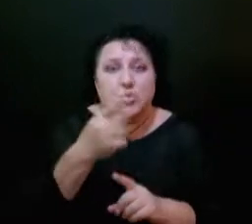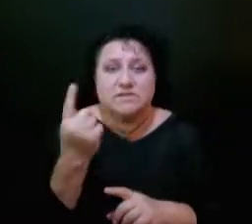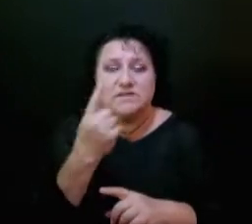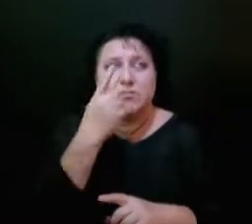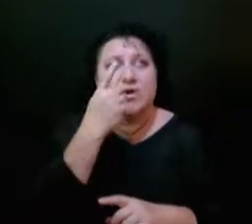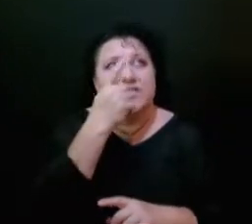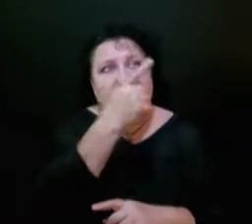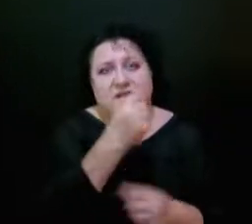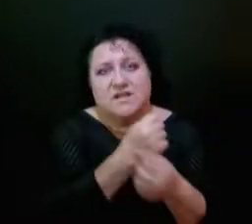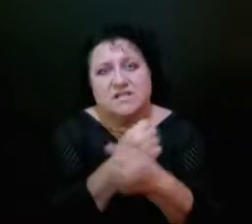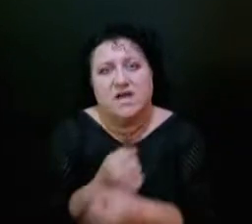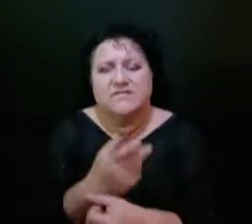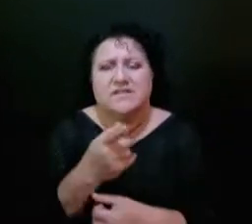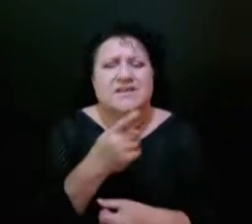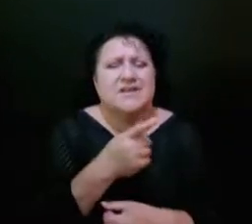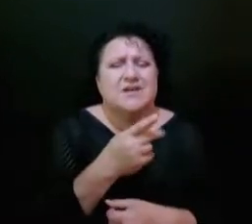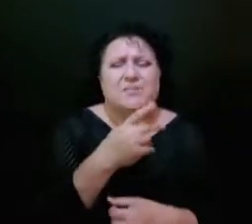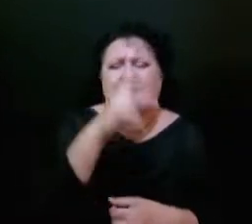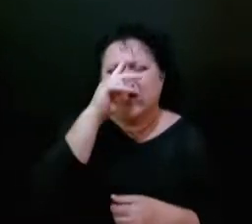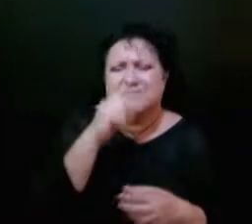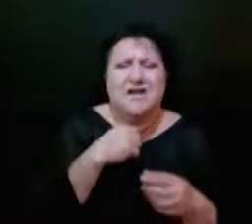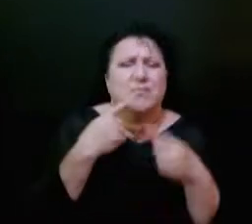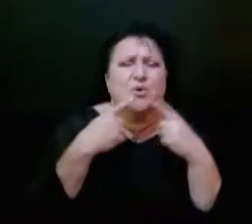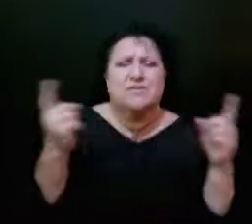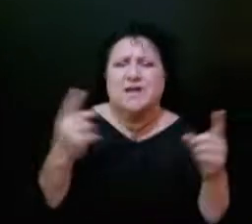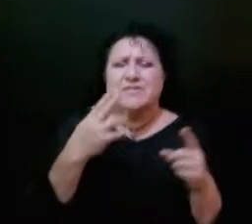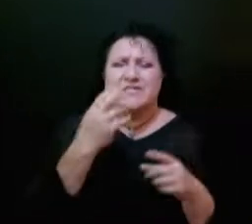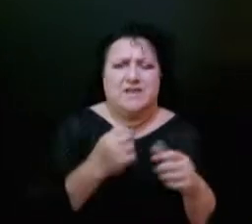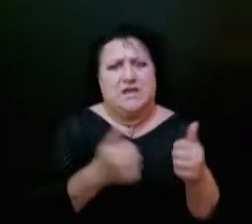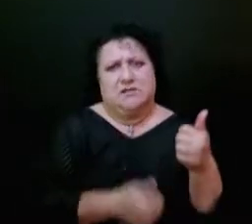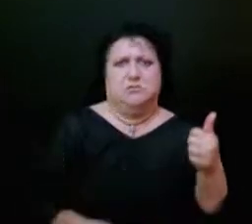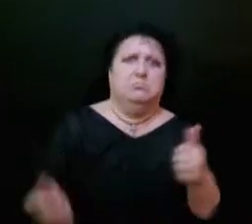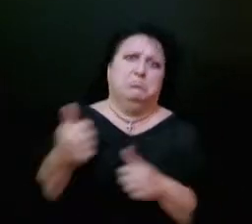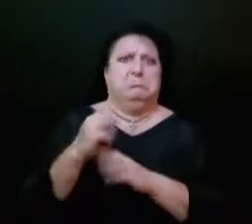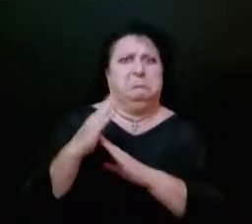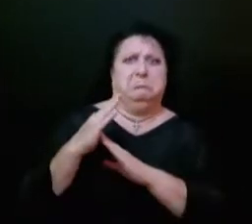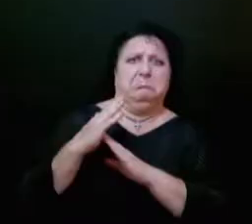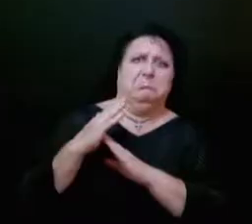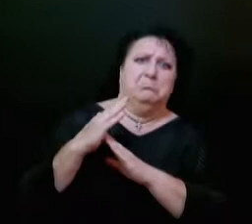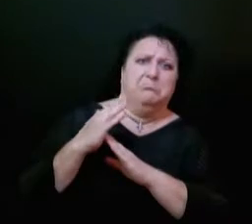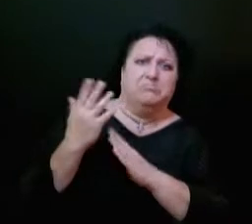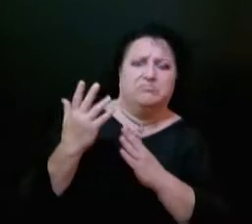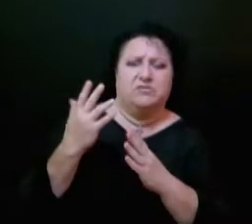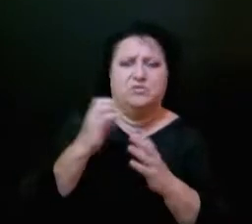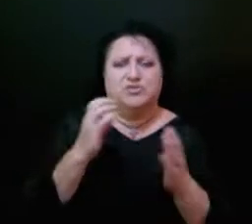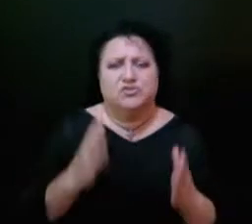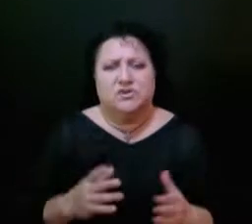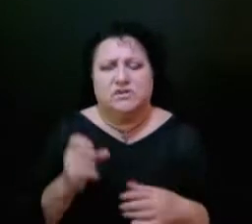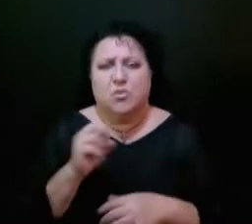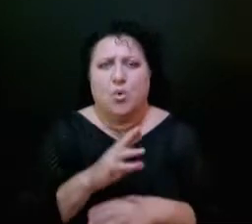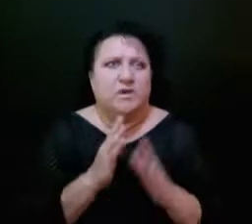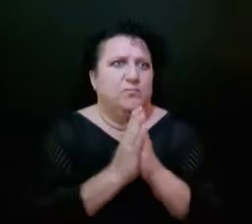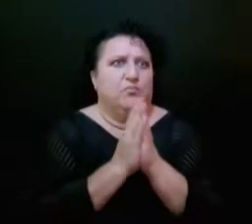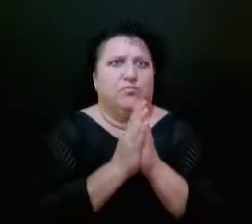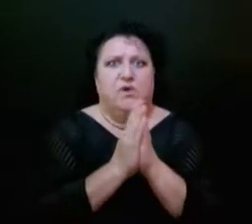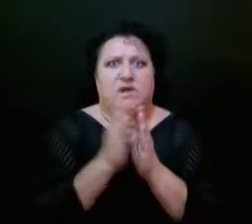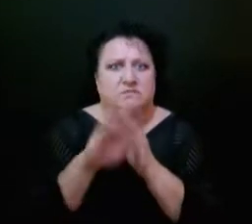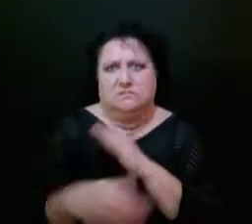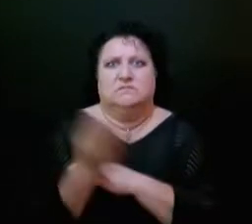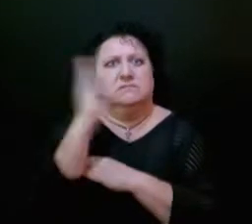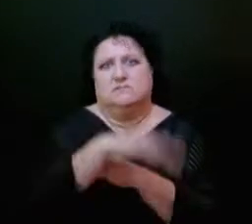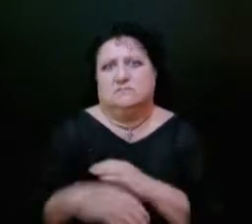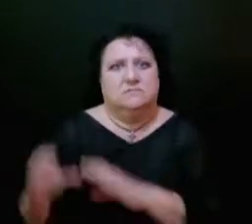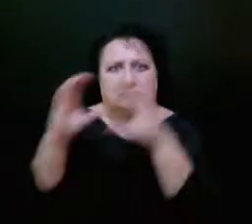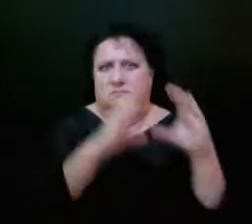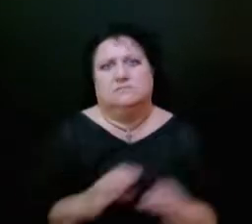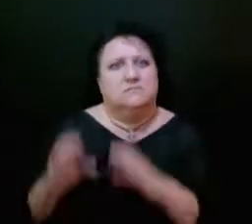super echelon Christian. He's not saying that he prays at all times. What he's saying is he prays regularly. And before I could go any farther, I